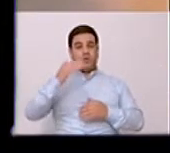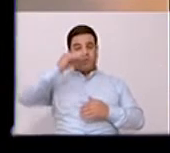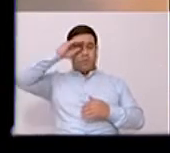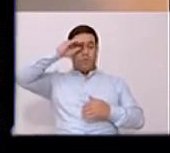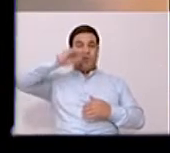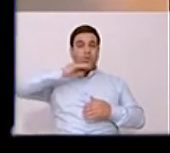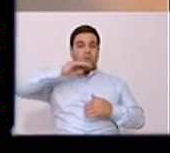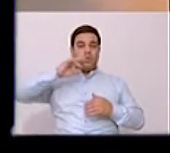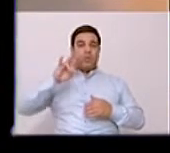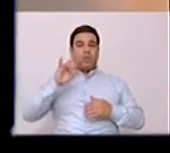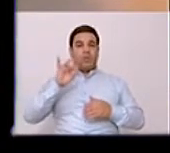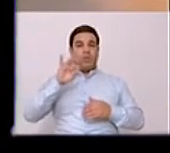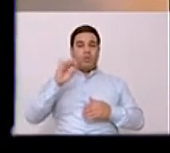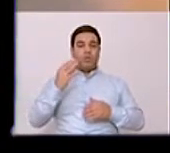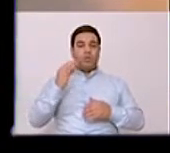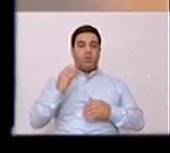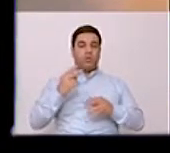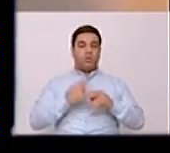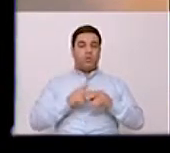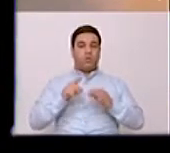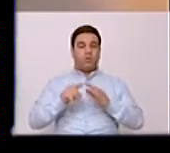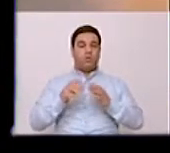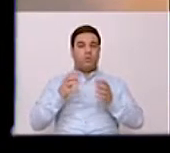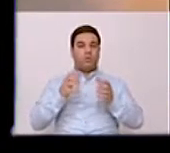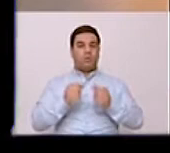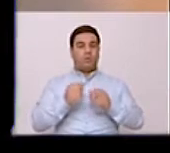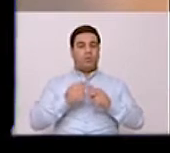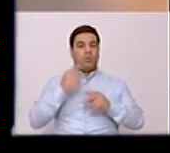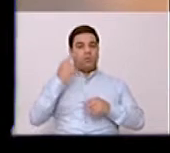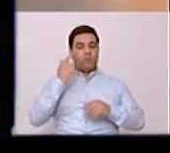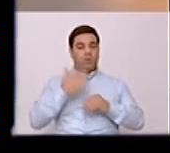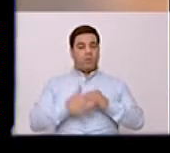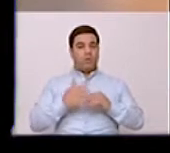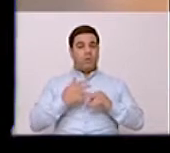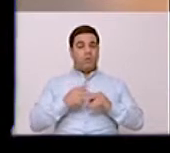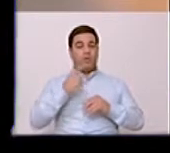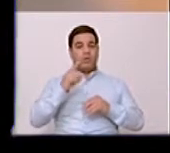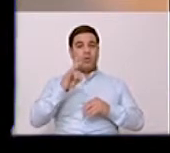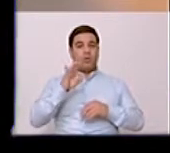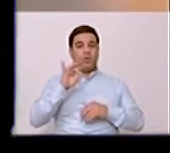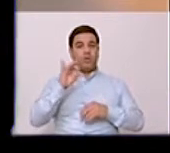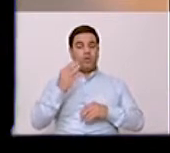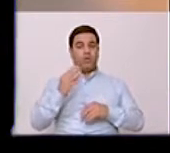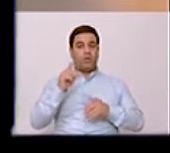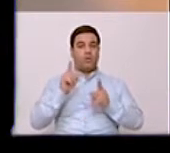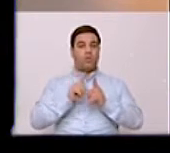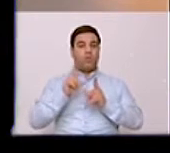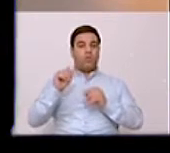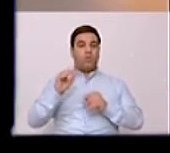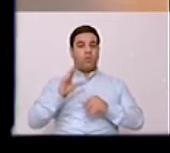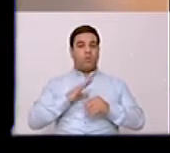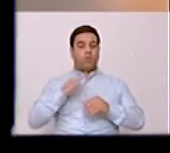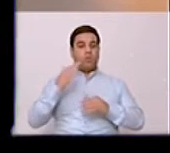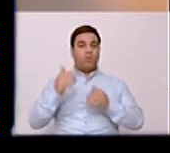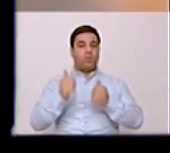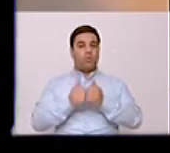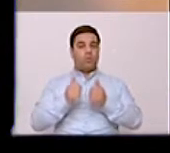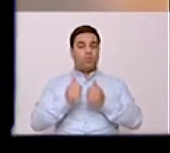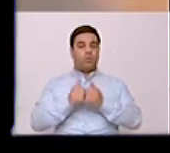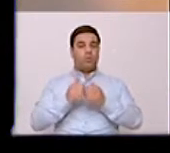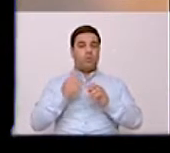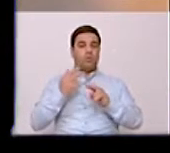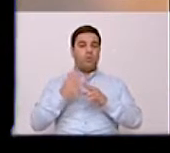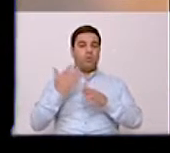otangizning Nodirshoh etagiga yopishqonini bilar edim. Siz ham Nodirshohga bordingiz, uning qo'shinini